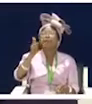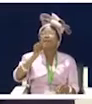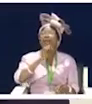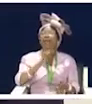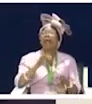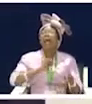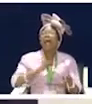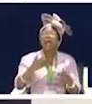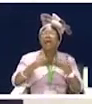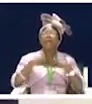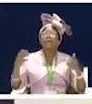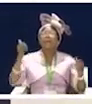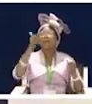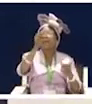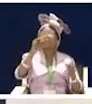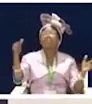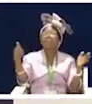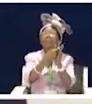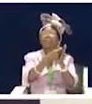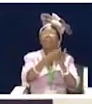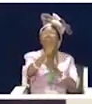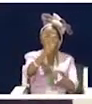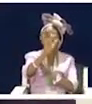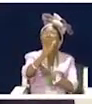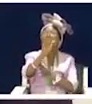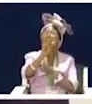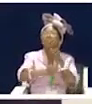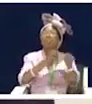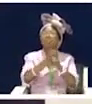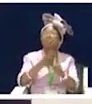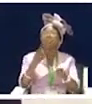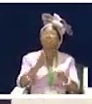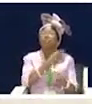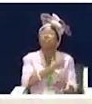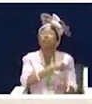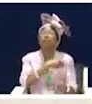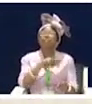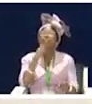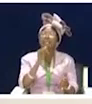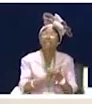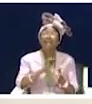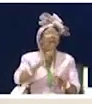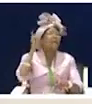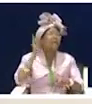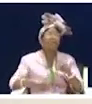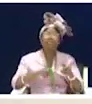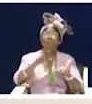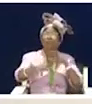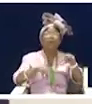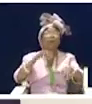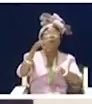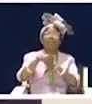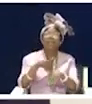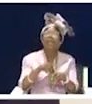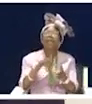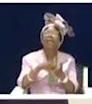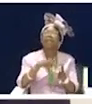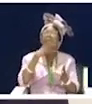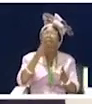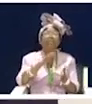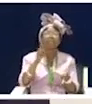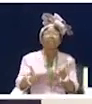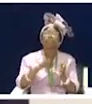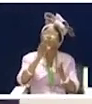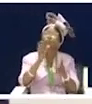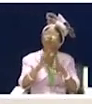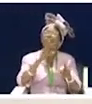ago. I couldn't walk. The doctor said I couldn't walk again. But I tell God that this report is not mine.